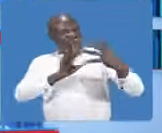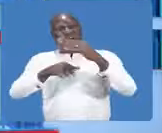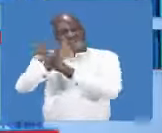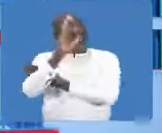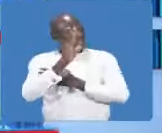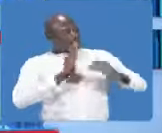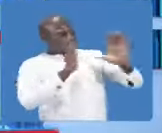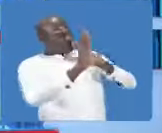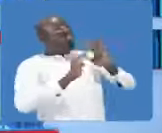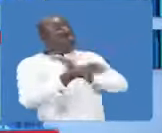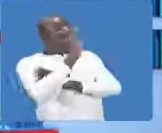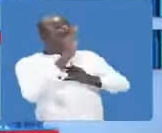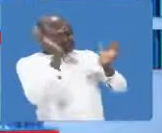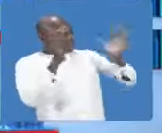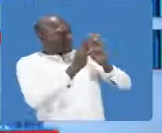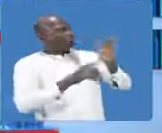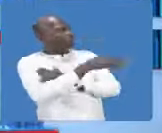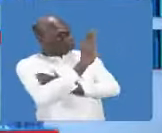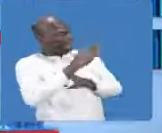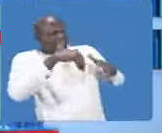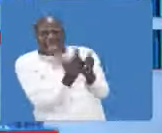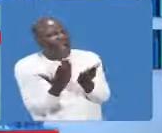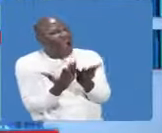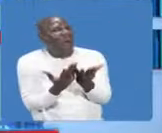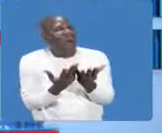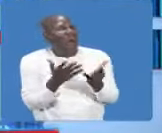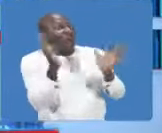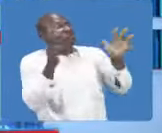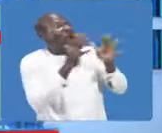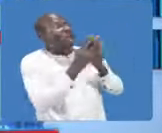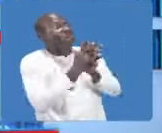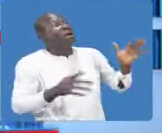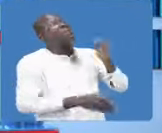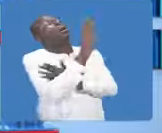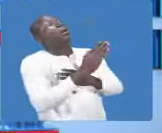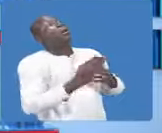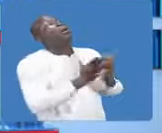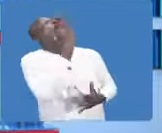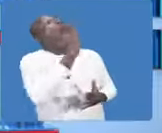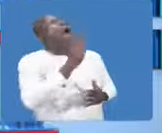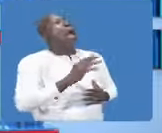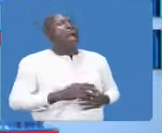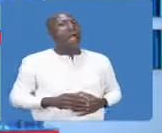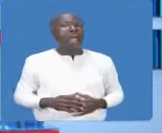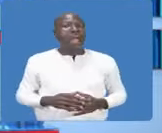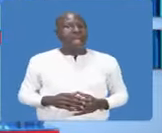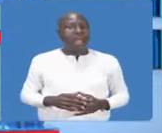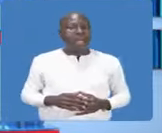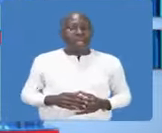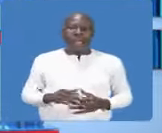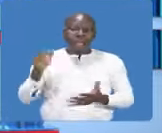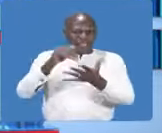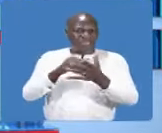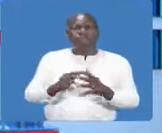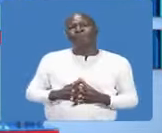ene nyangopa akasa na o bo won sam pa pa pa pa pa pa pa pa ni mini ene sen o hade e cha eto